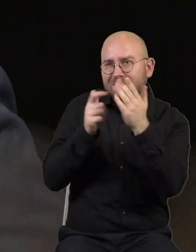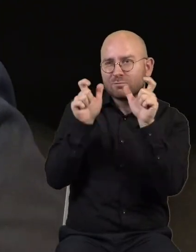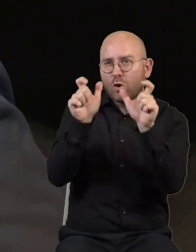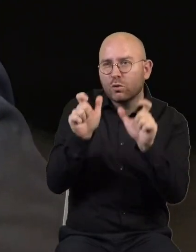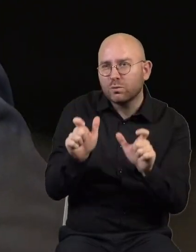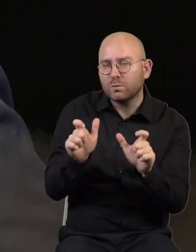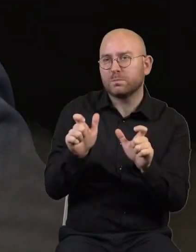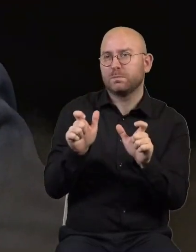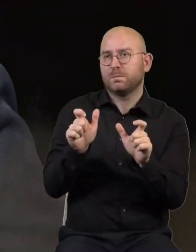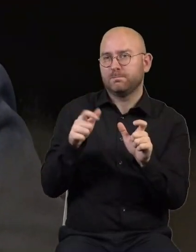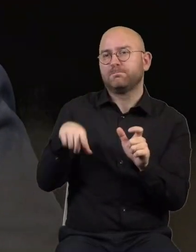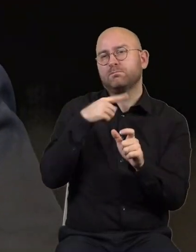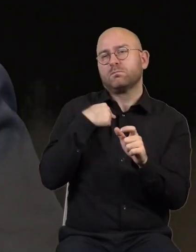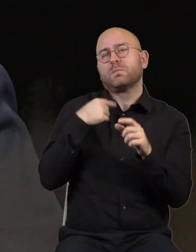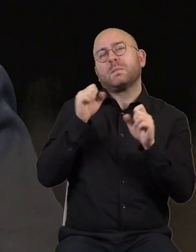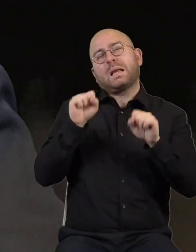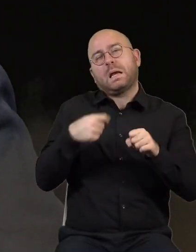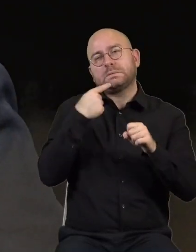concretely, we do not